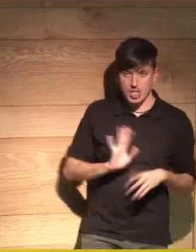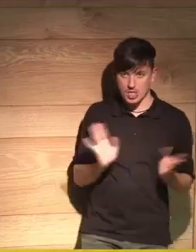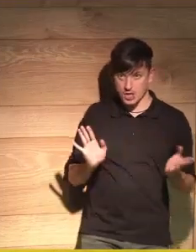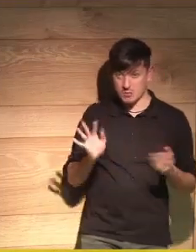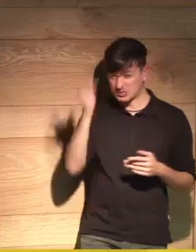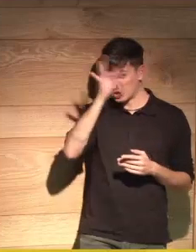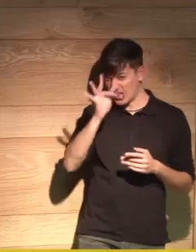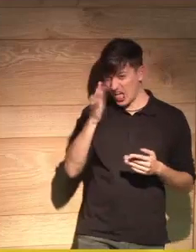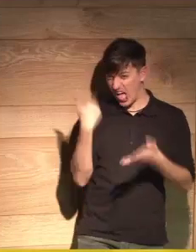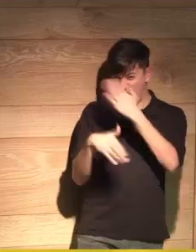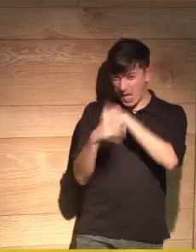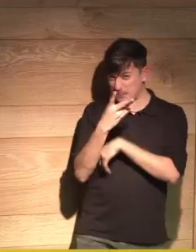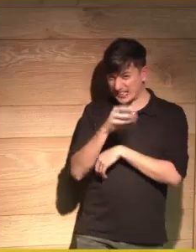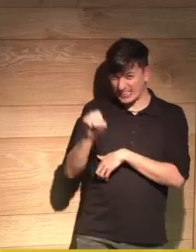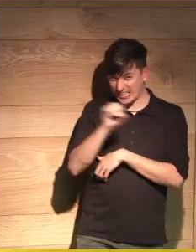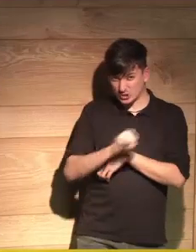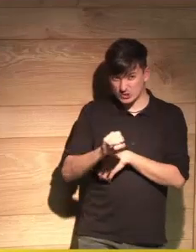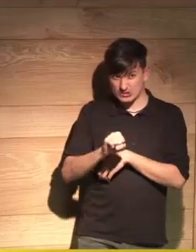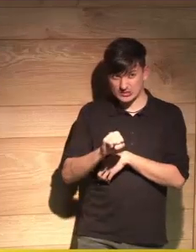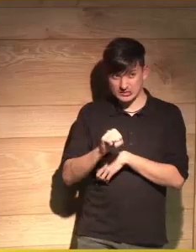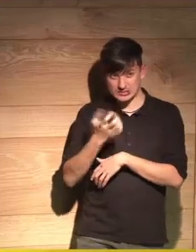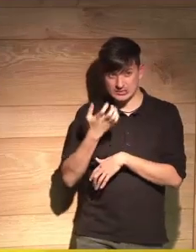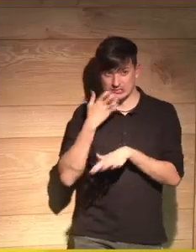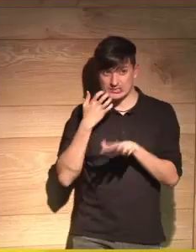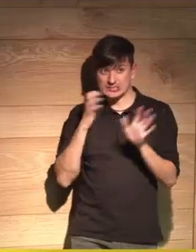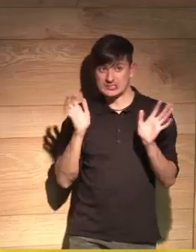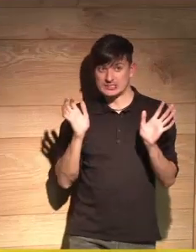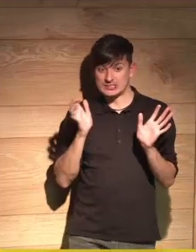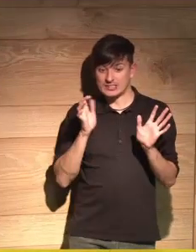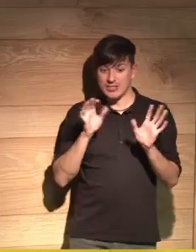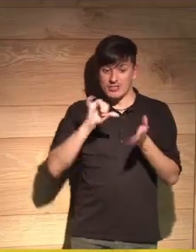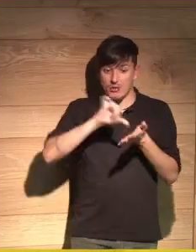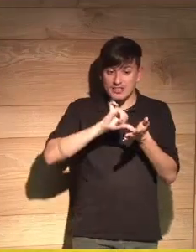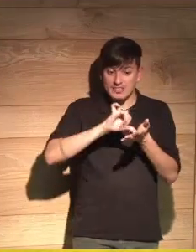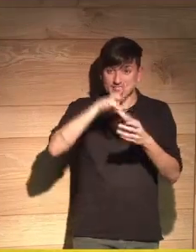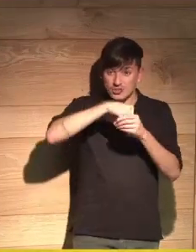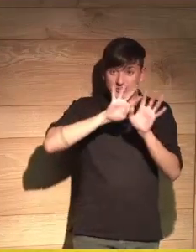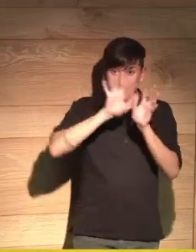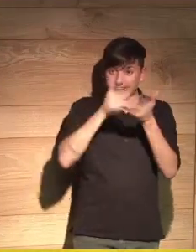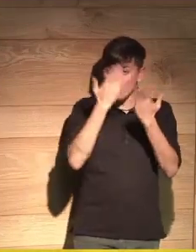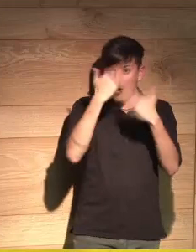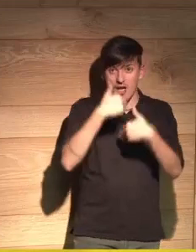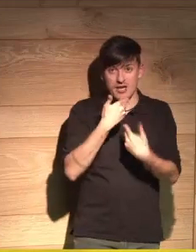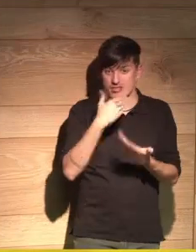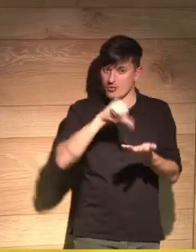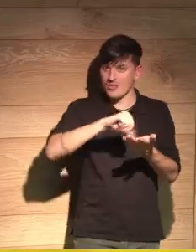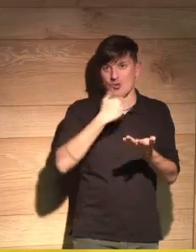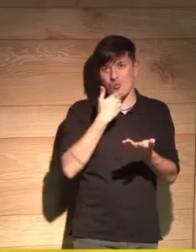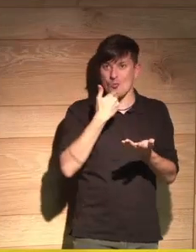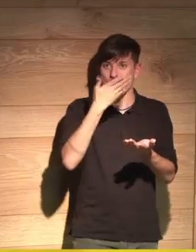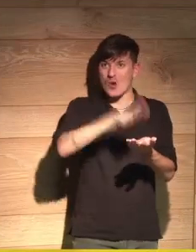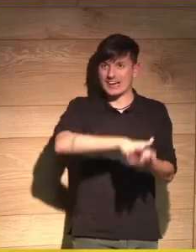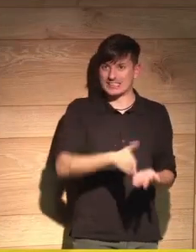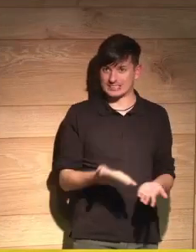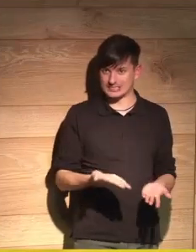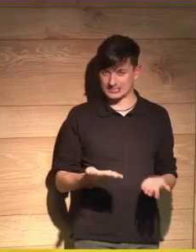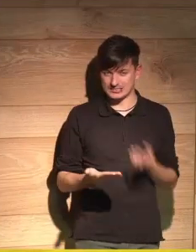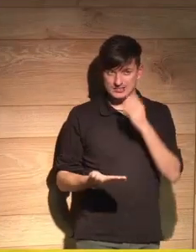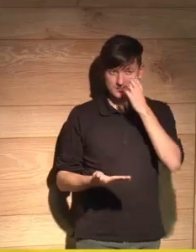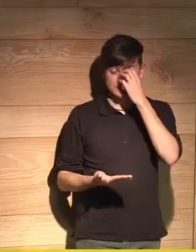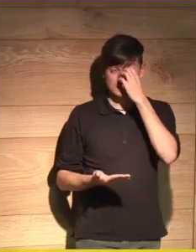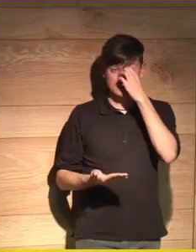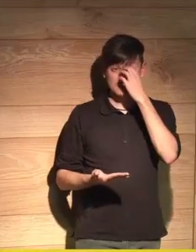etc. There was a theory 20 years ago that said that with the internet the cities will be dead. This was one of the theories